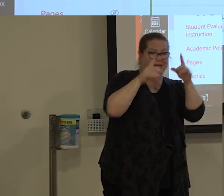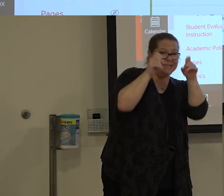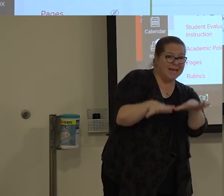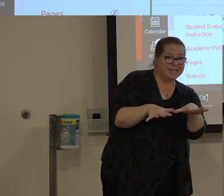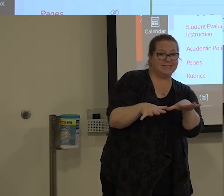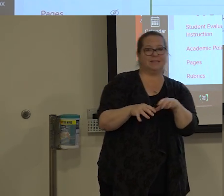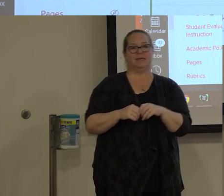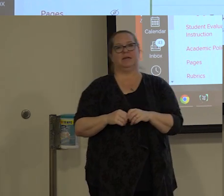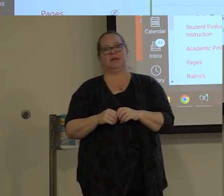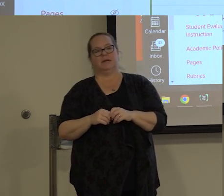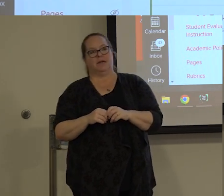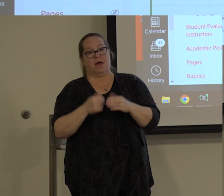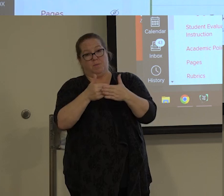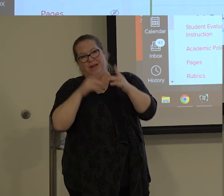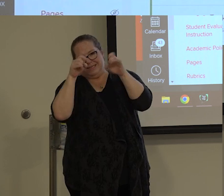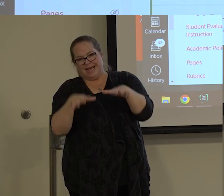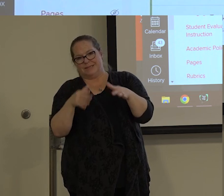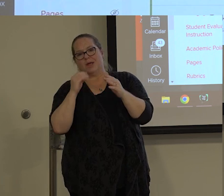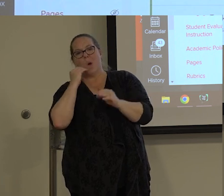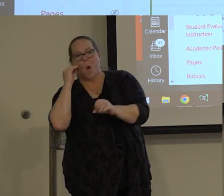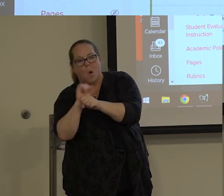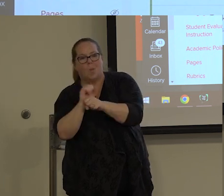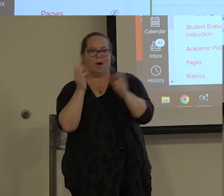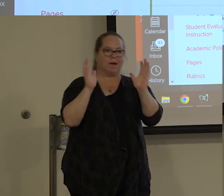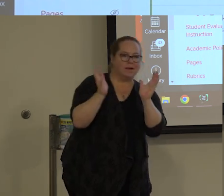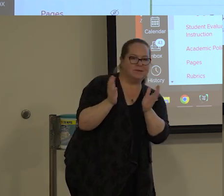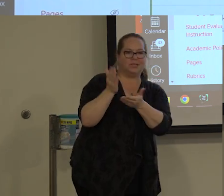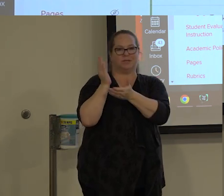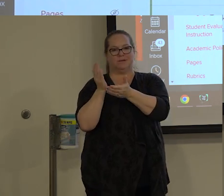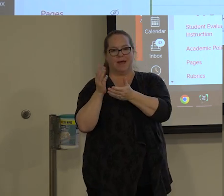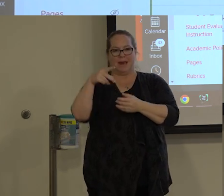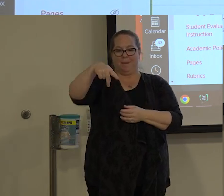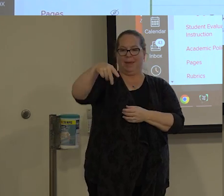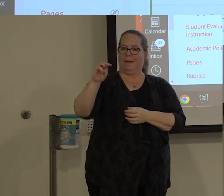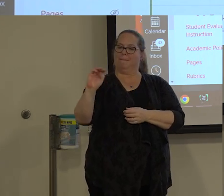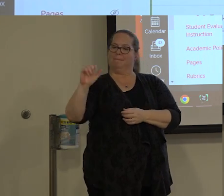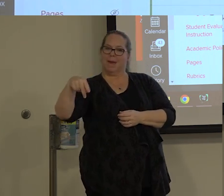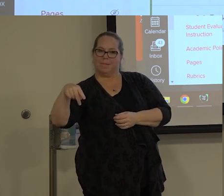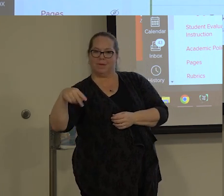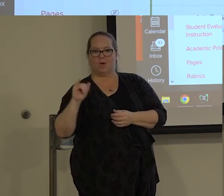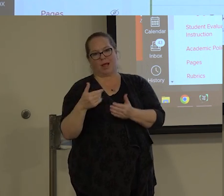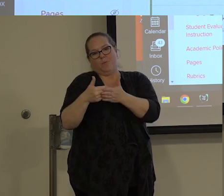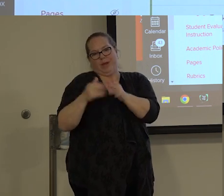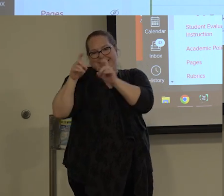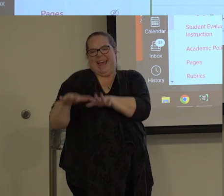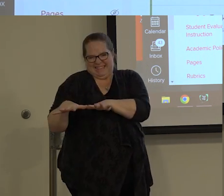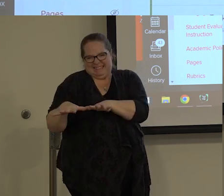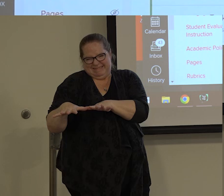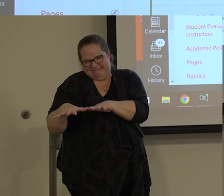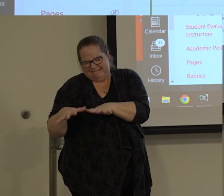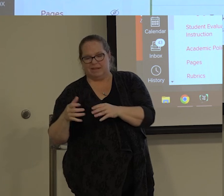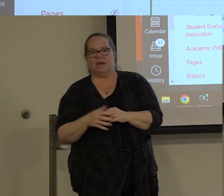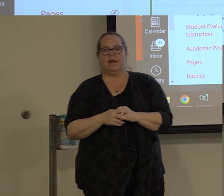and exam components. Pretest work, of course, would be homework, conversation appointments, and a PMAT, which is our fancy way of saying pretest. Exam components